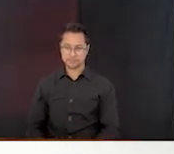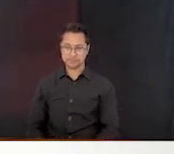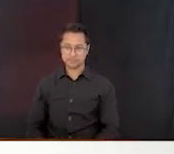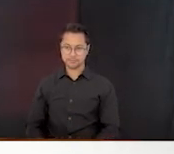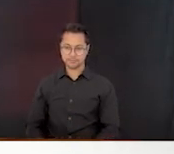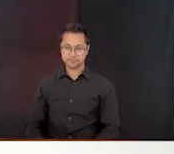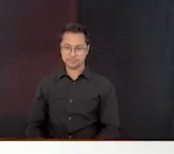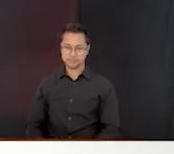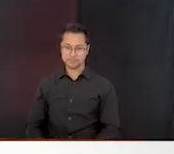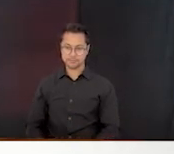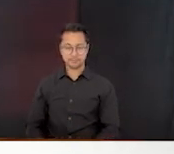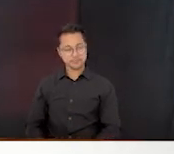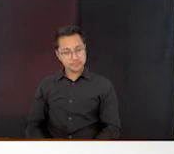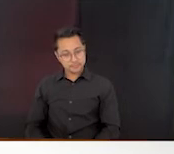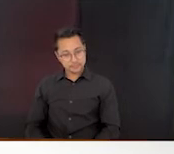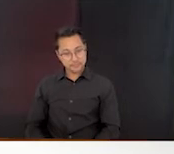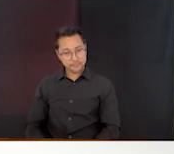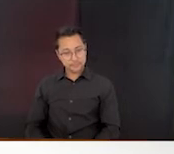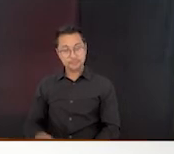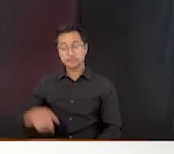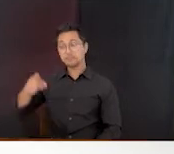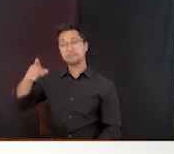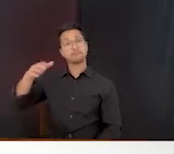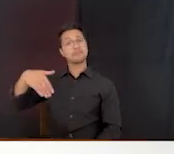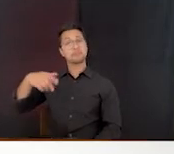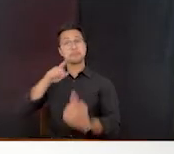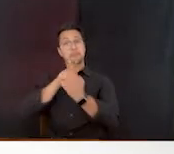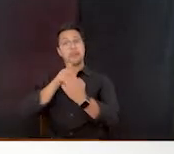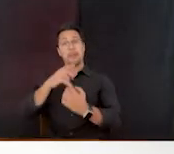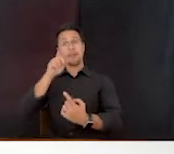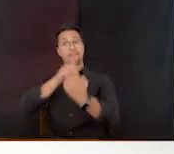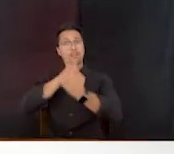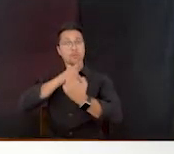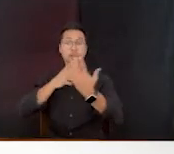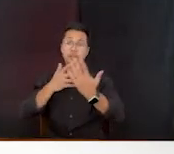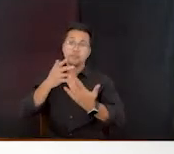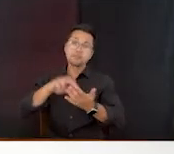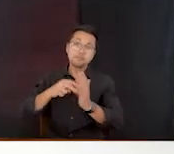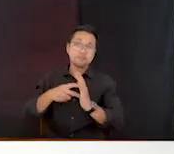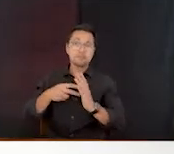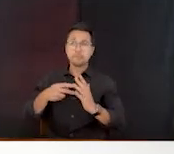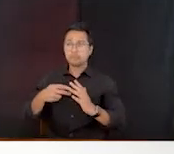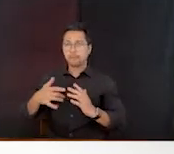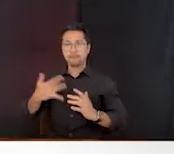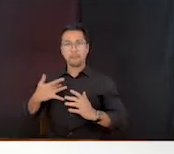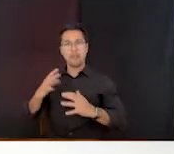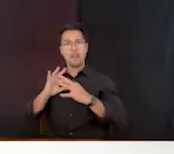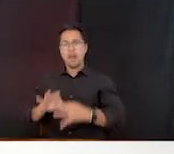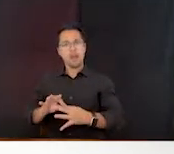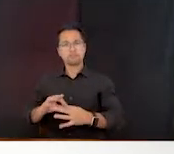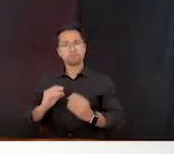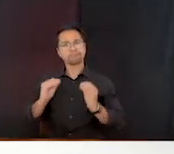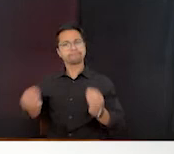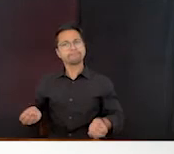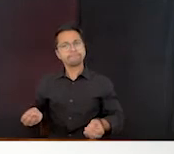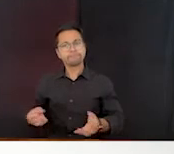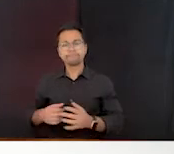The connection is different because you haven't met them in person, so there's not really that social bond. It's more of